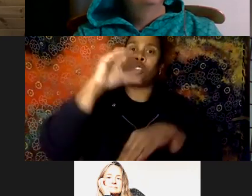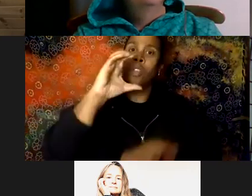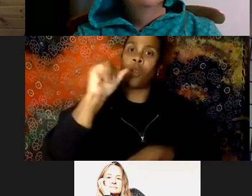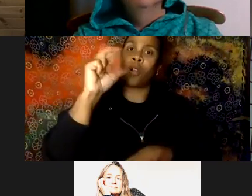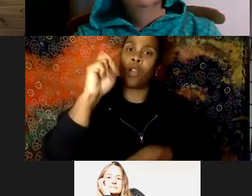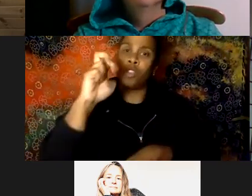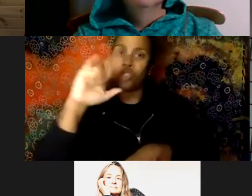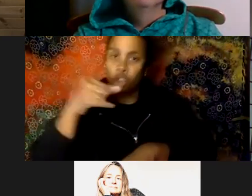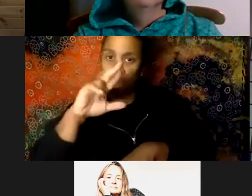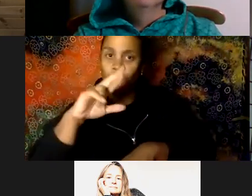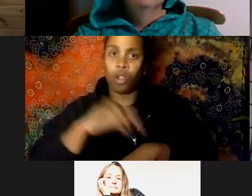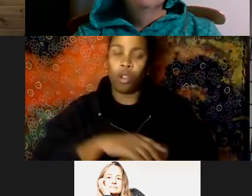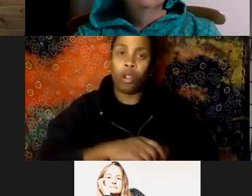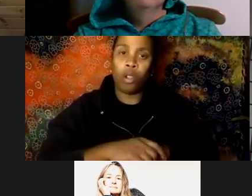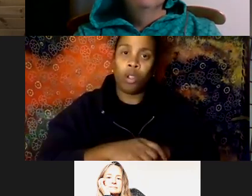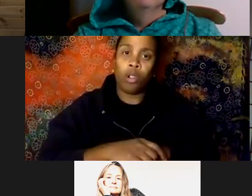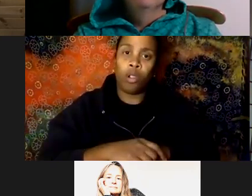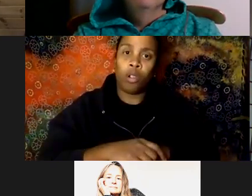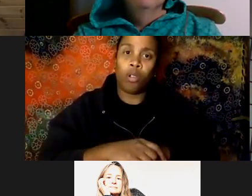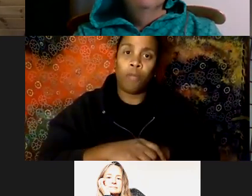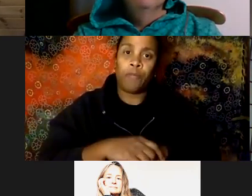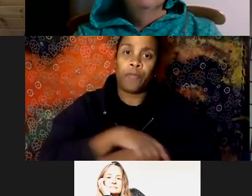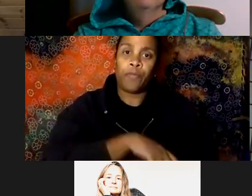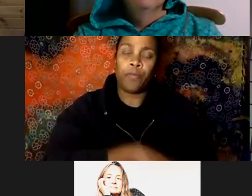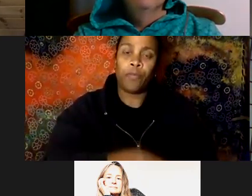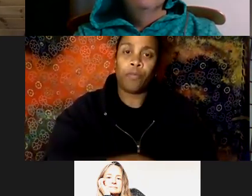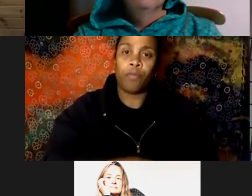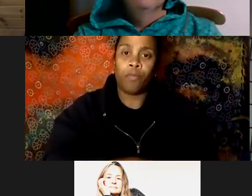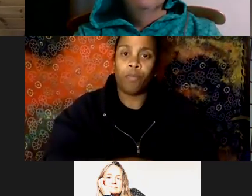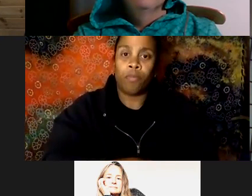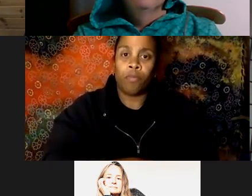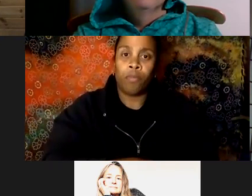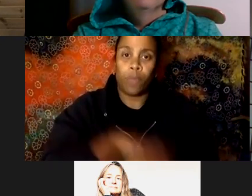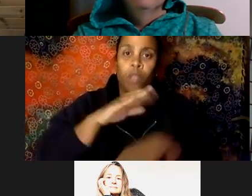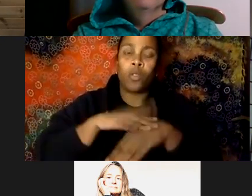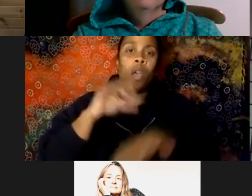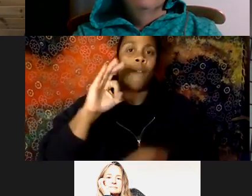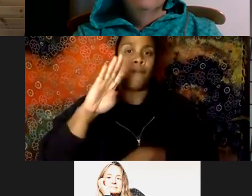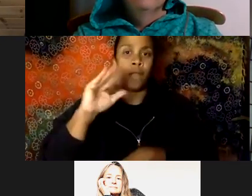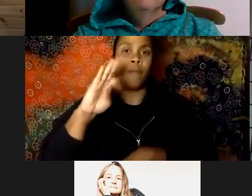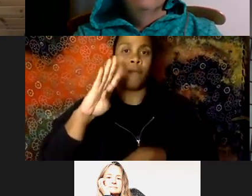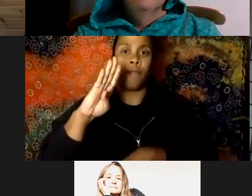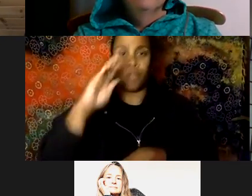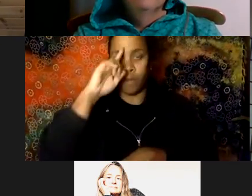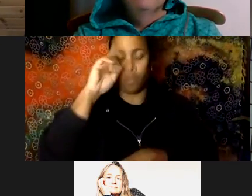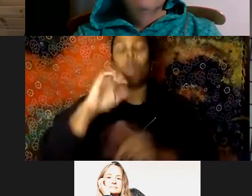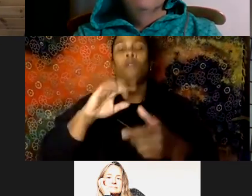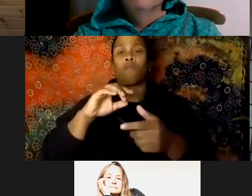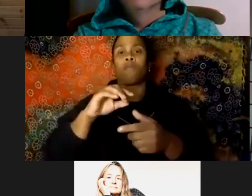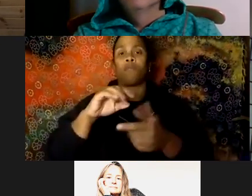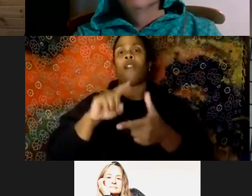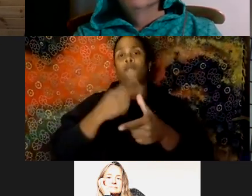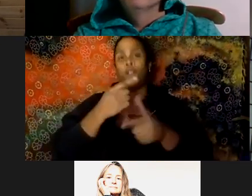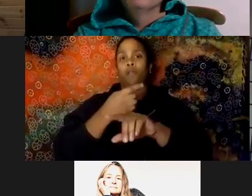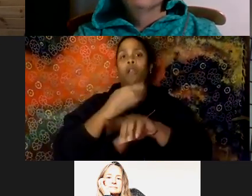I'm going to share a little bit about what we had in the Facebook event first about Black Cat Conjure. Before they introduce themselves too. So we have that